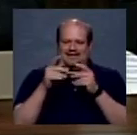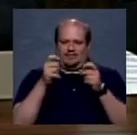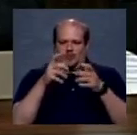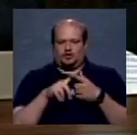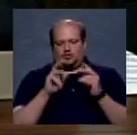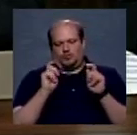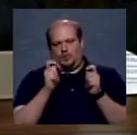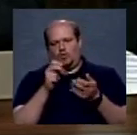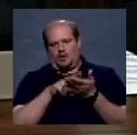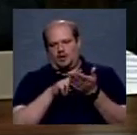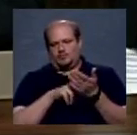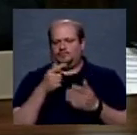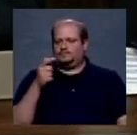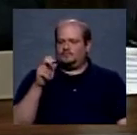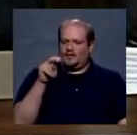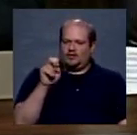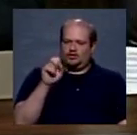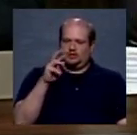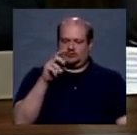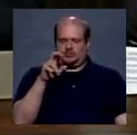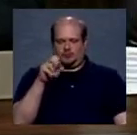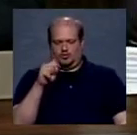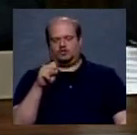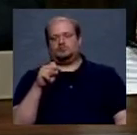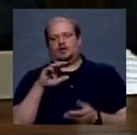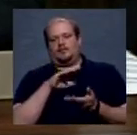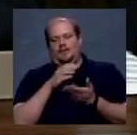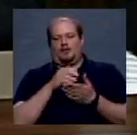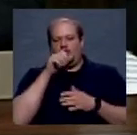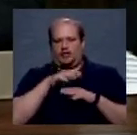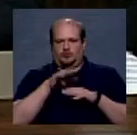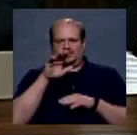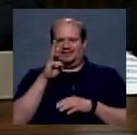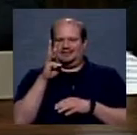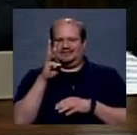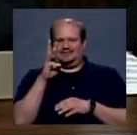award a contract to Gene Summers Construction Incorporated in an amount not to exceed